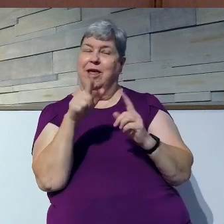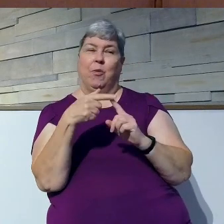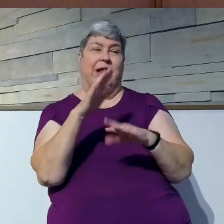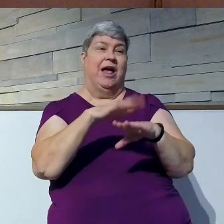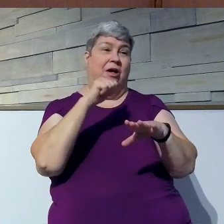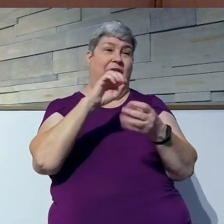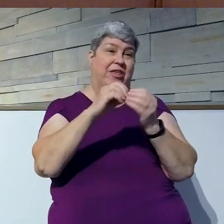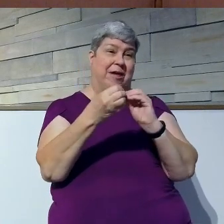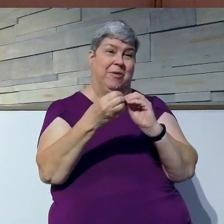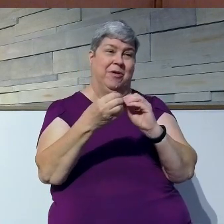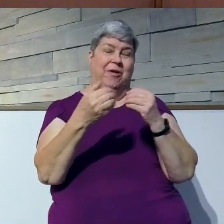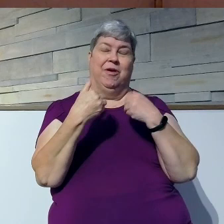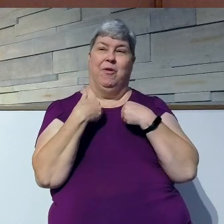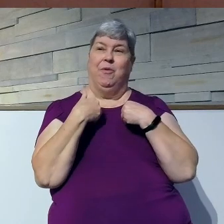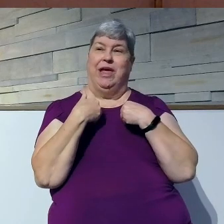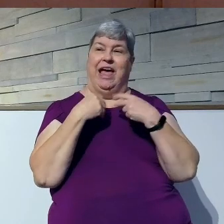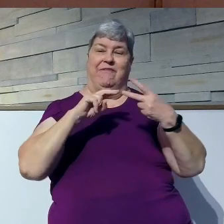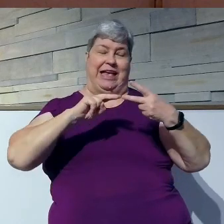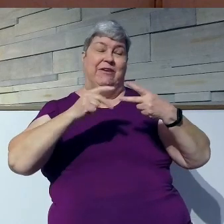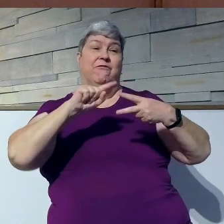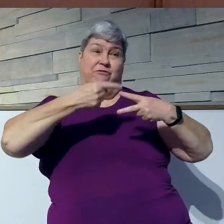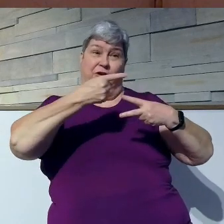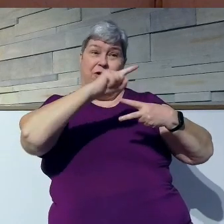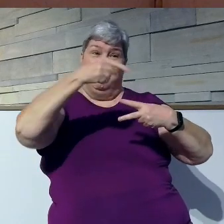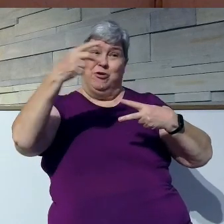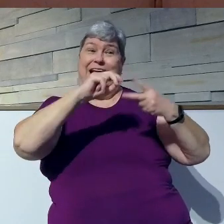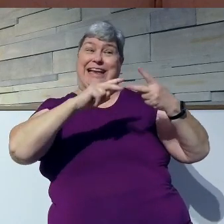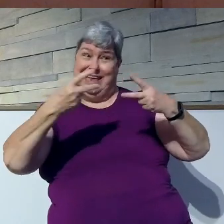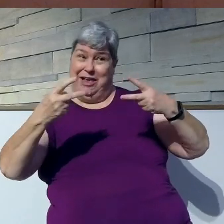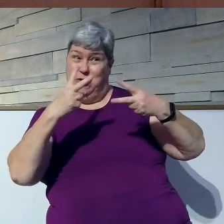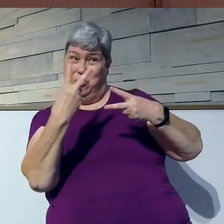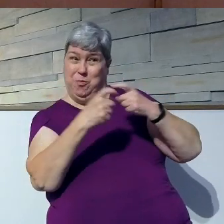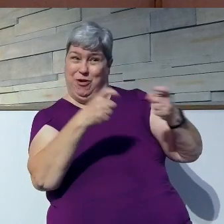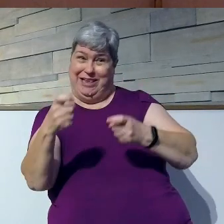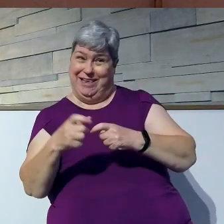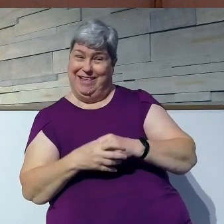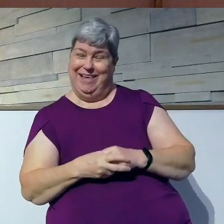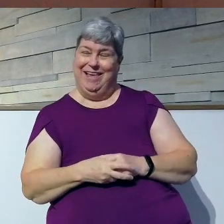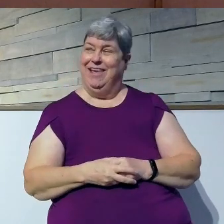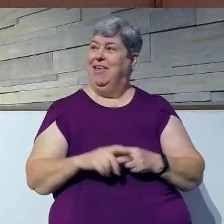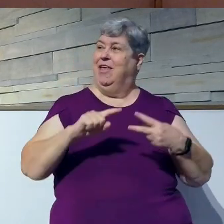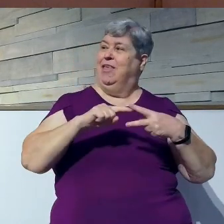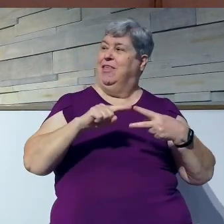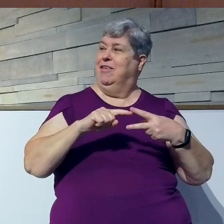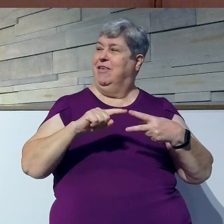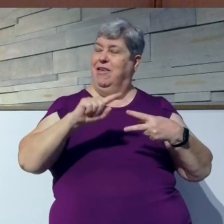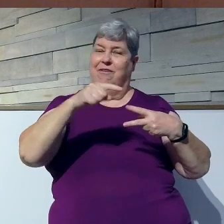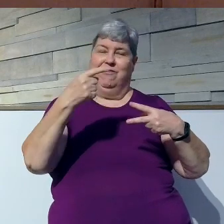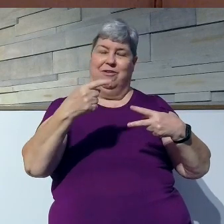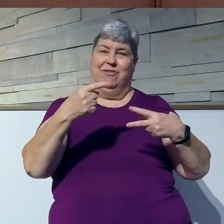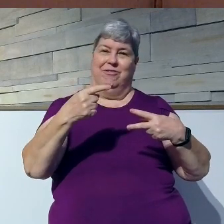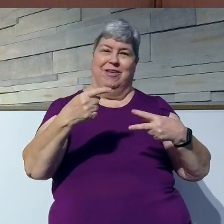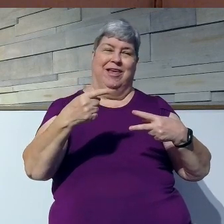I call out the winning number, we got second place too. We've got two prizes, all right, to give to you. So there's the first one. This is for the